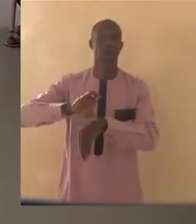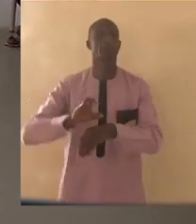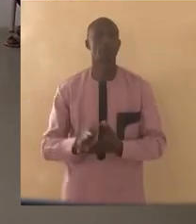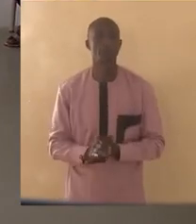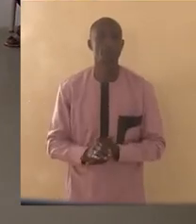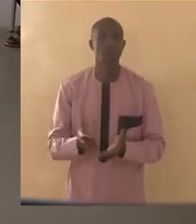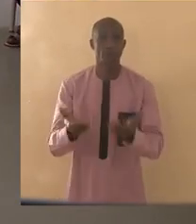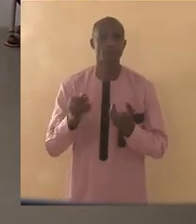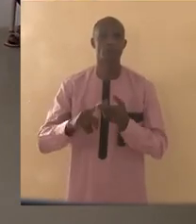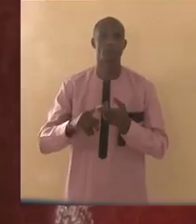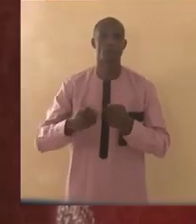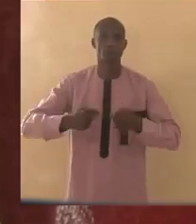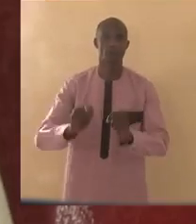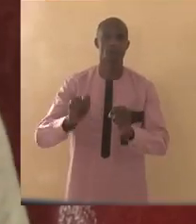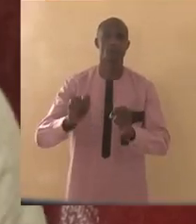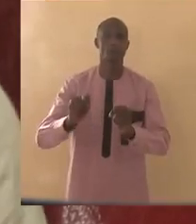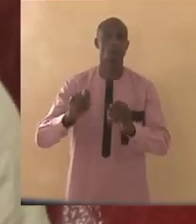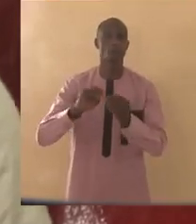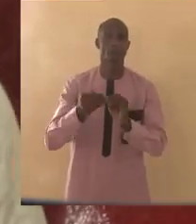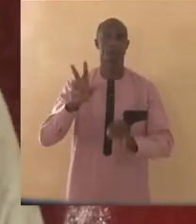Yes. I want to attempt number